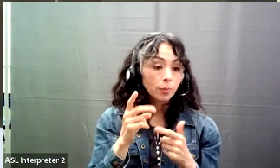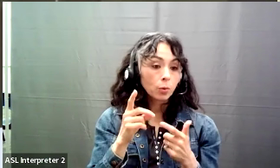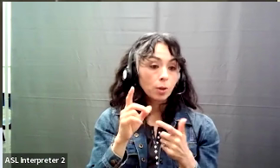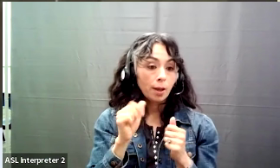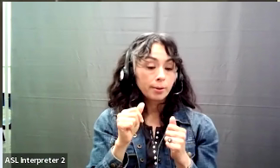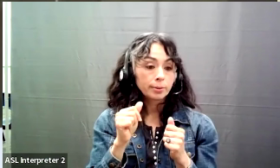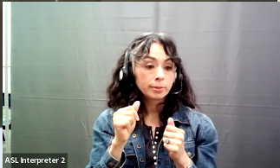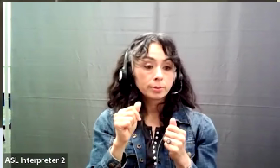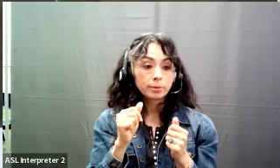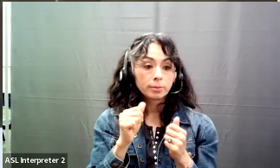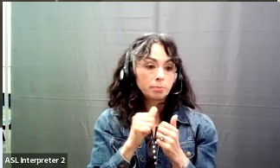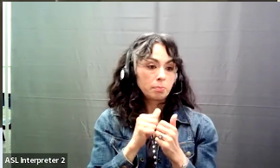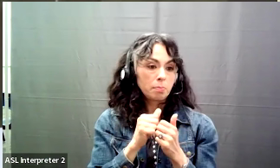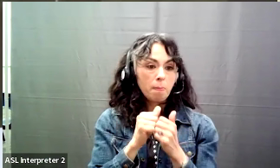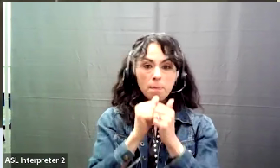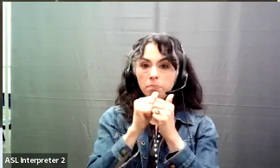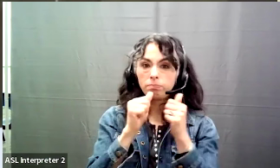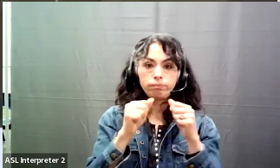area,